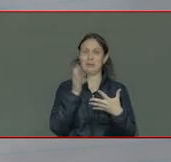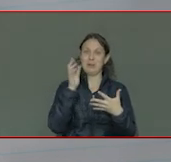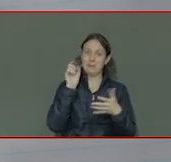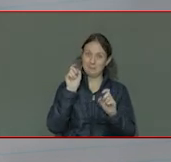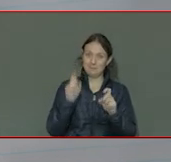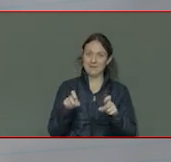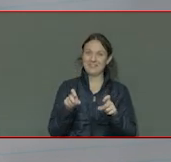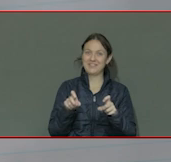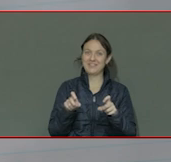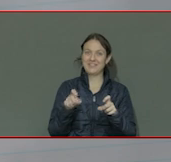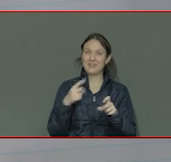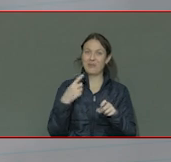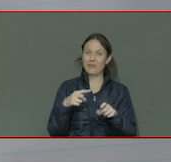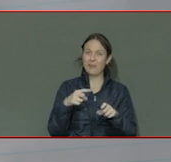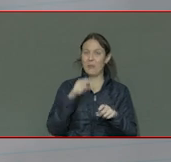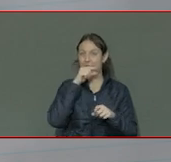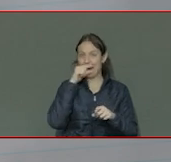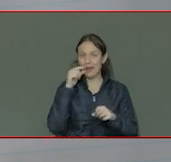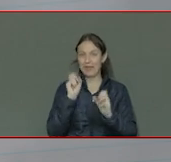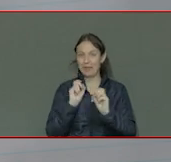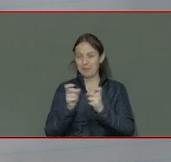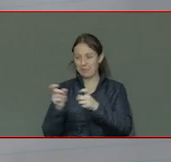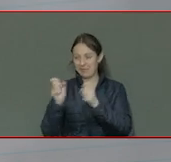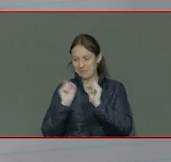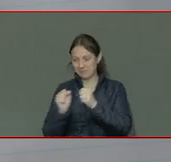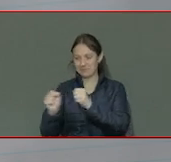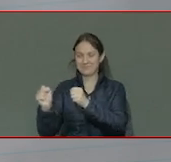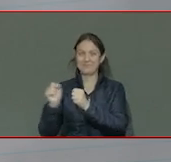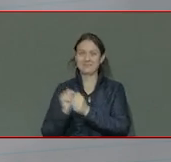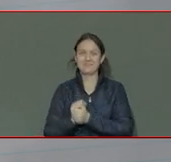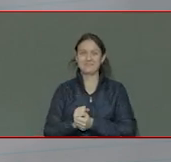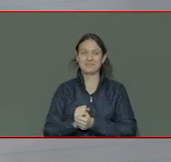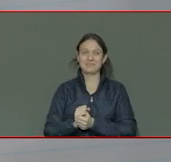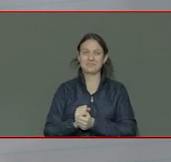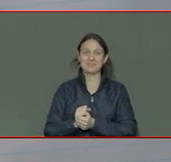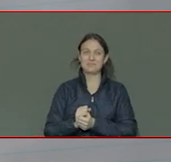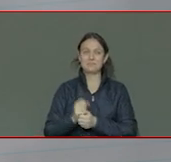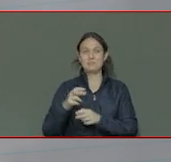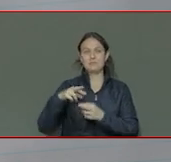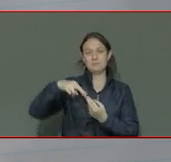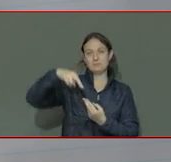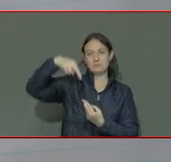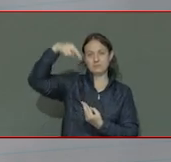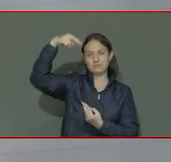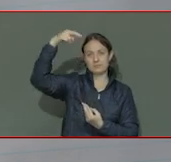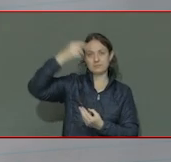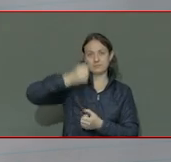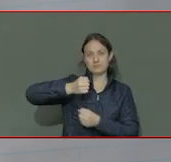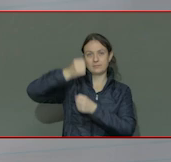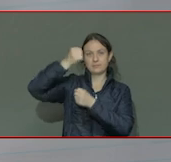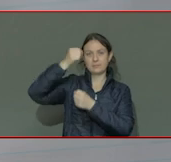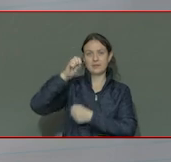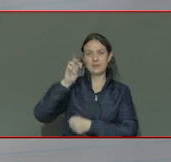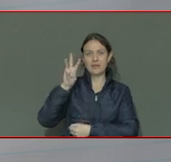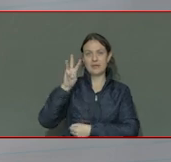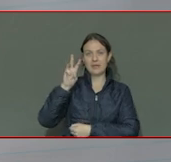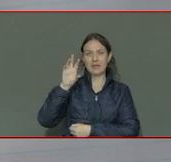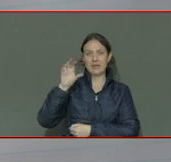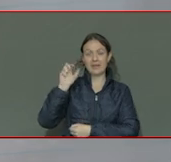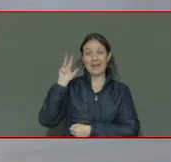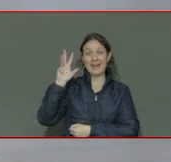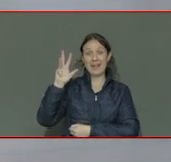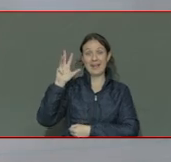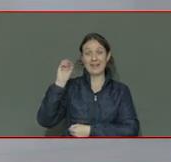the words constant speed. The tension in the cable is 900, so that is